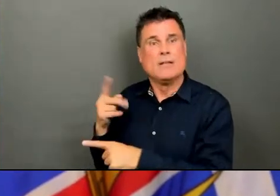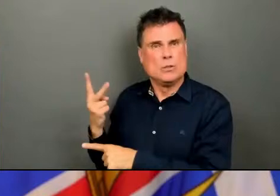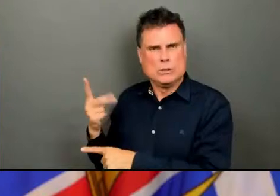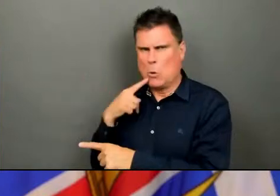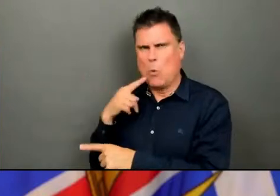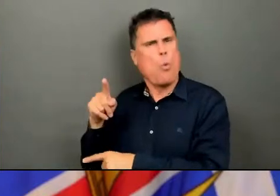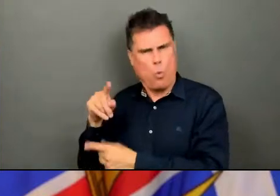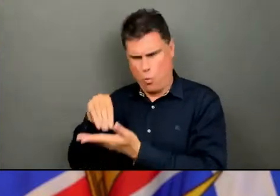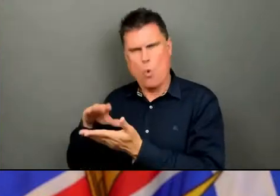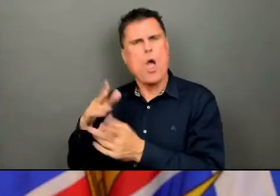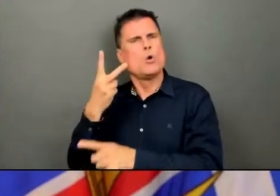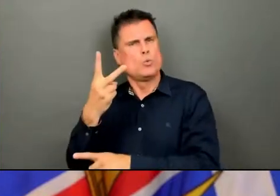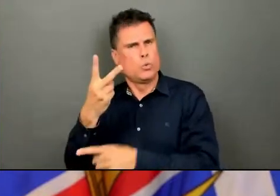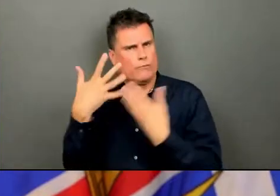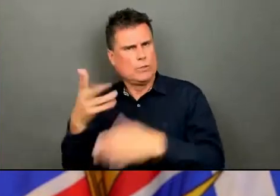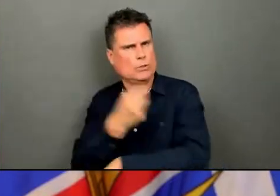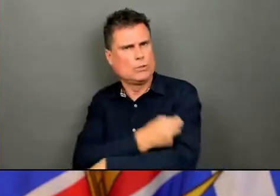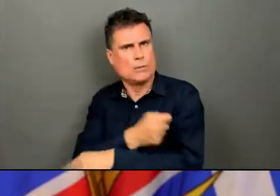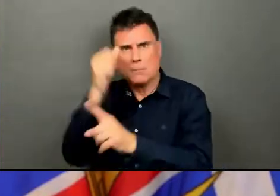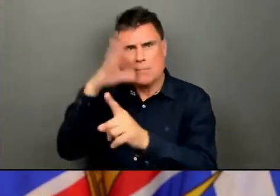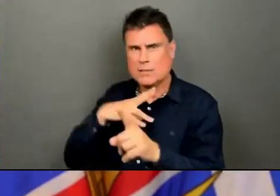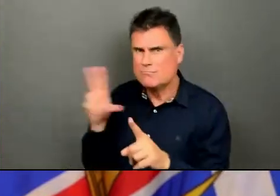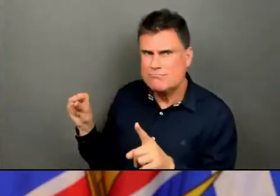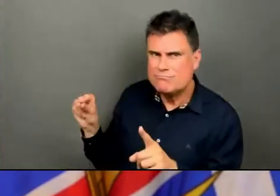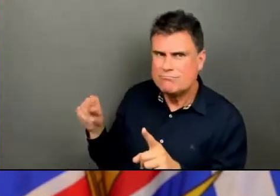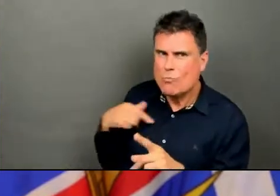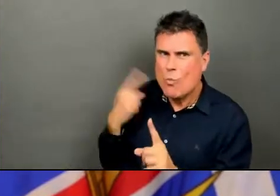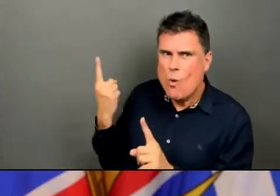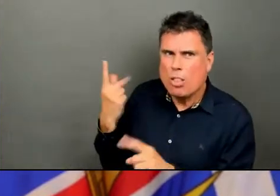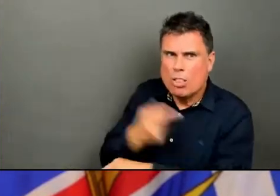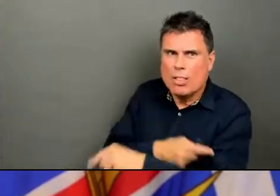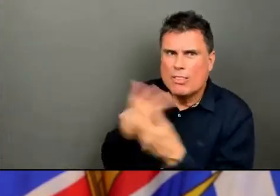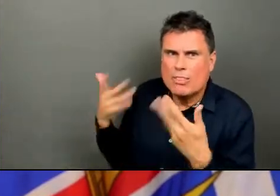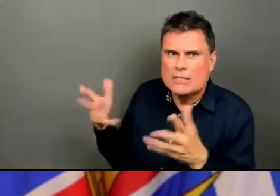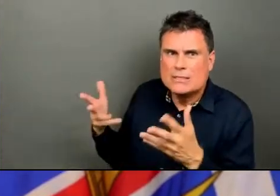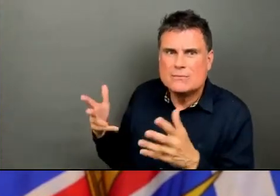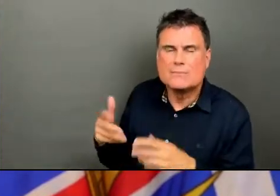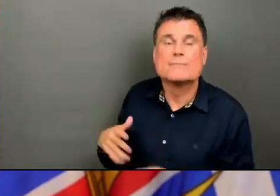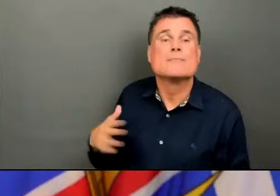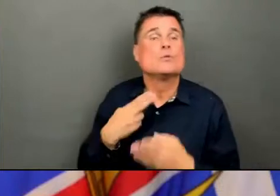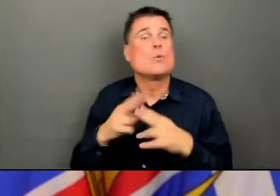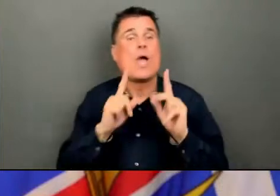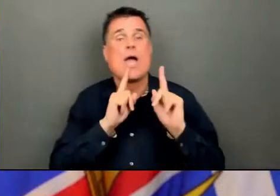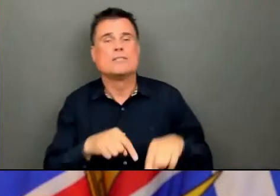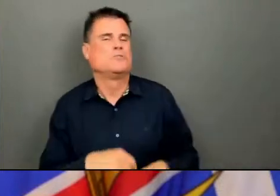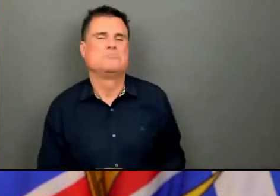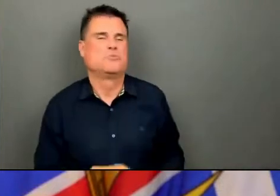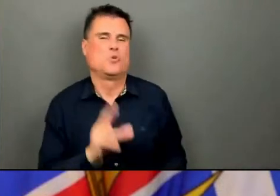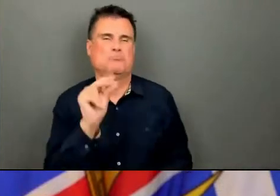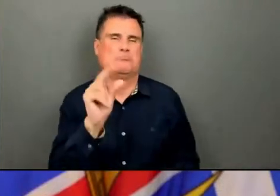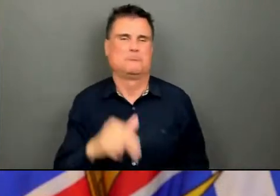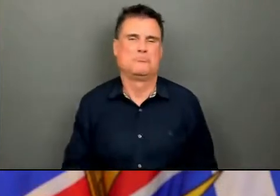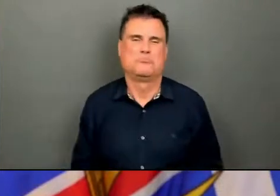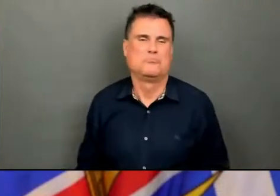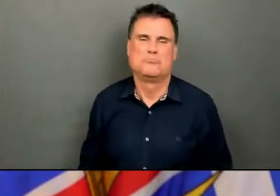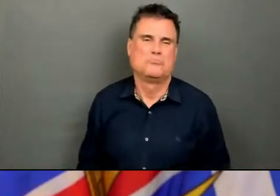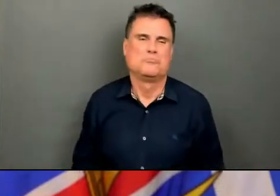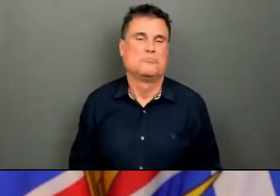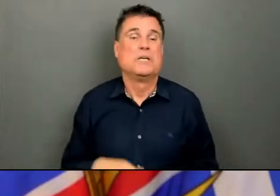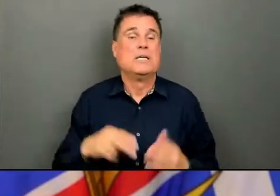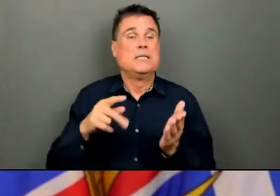health? Yeah, and the short answer is no. And, you know, it is unfortunate. Sometimes these mix-ups happen. So, you